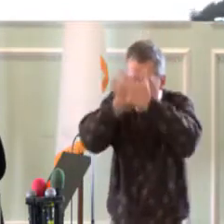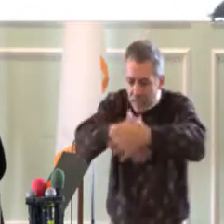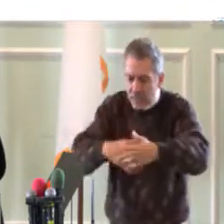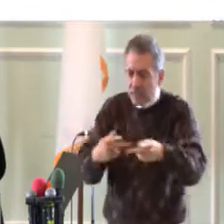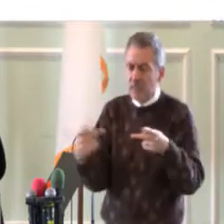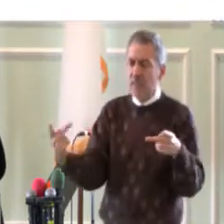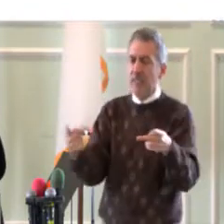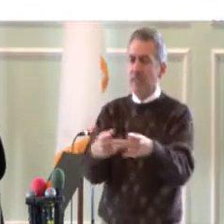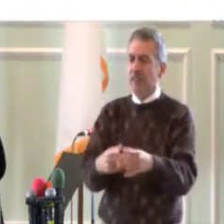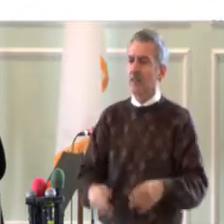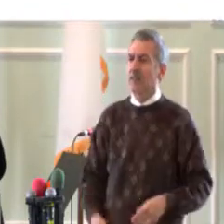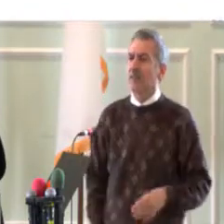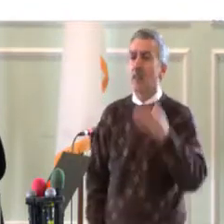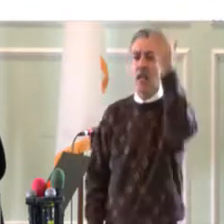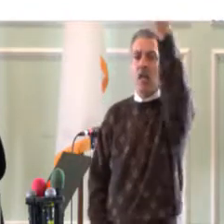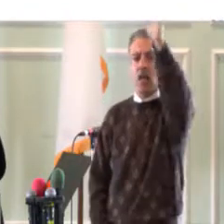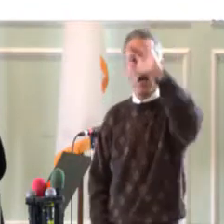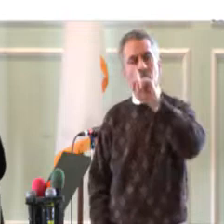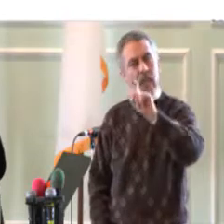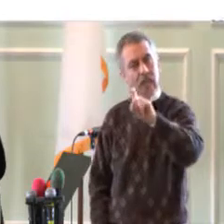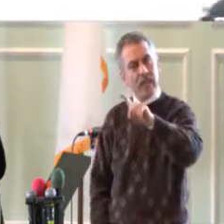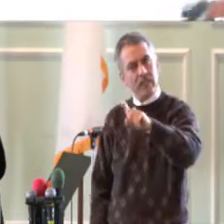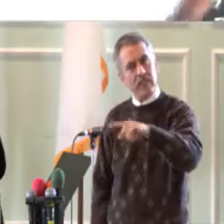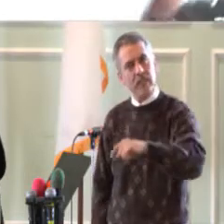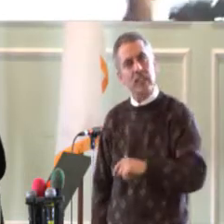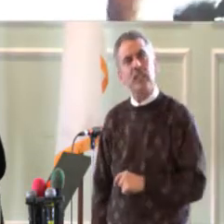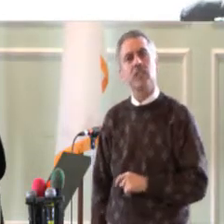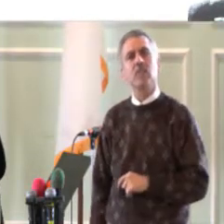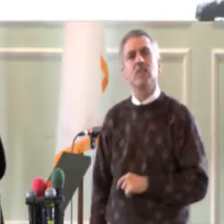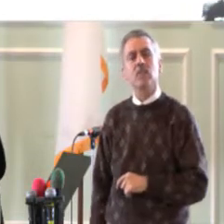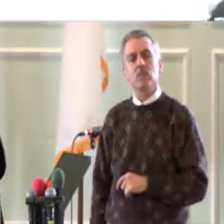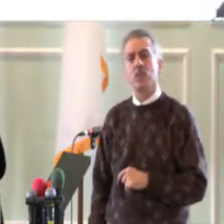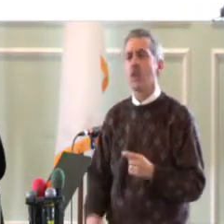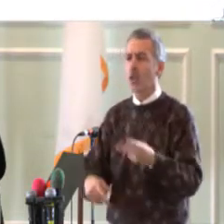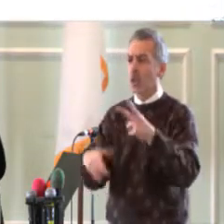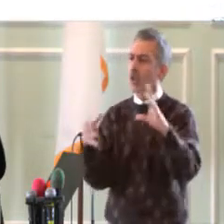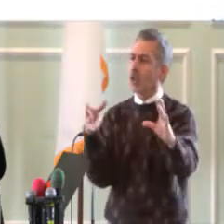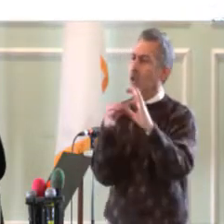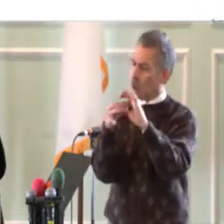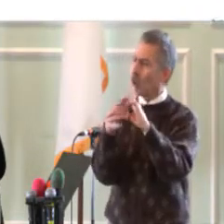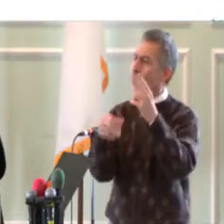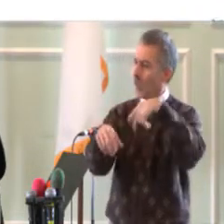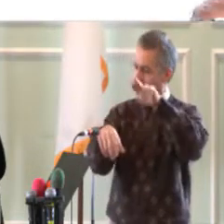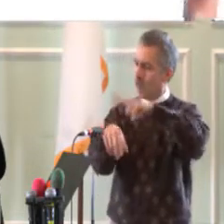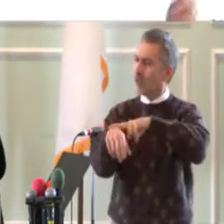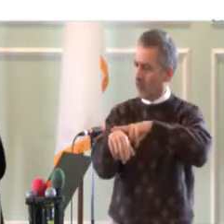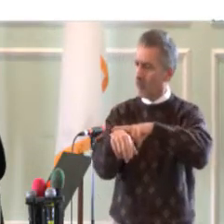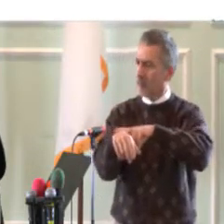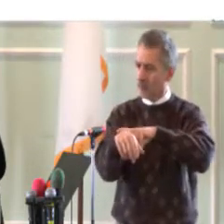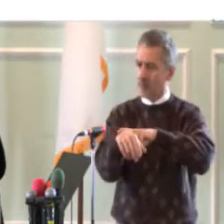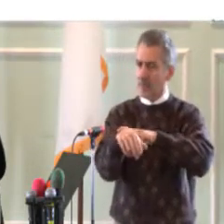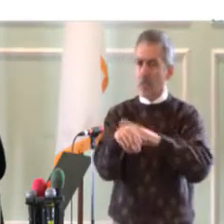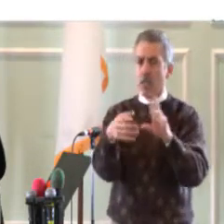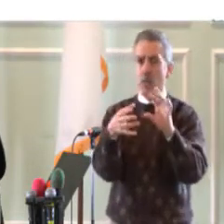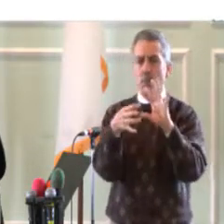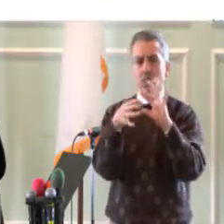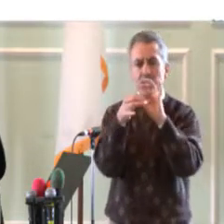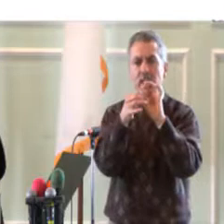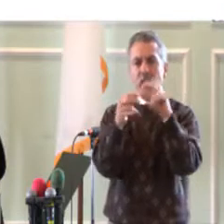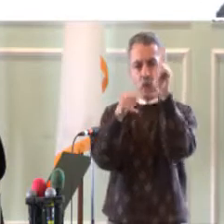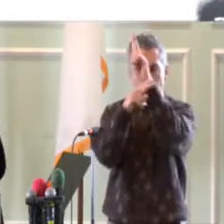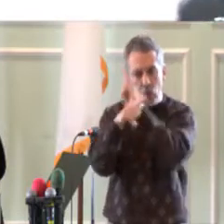God begins asking Job a series of questions that pertain to nature, that pertain to the universe out